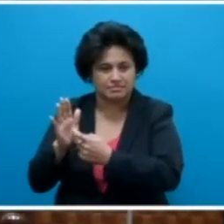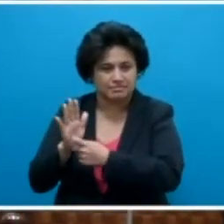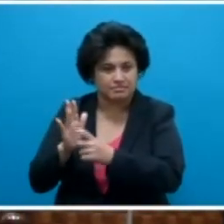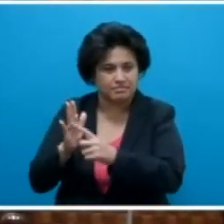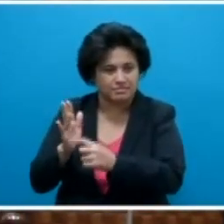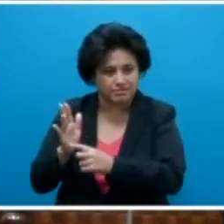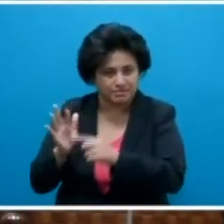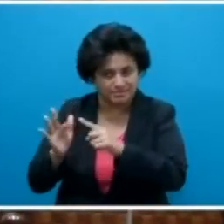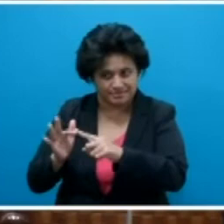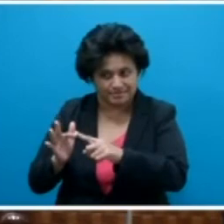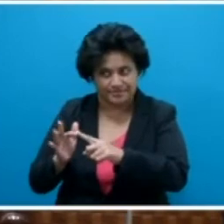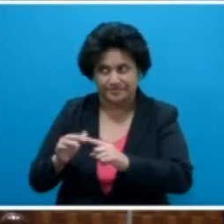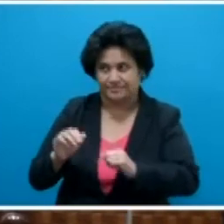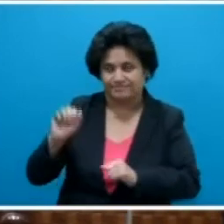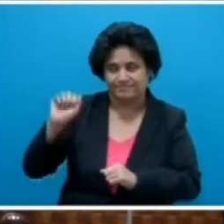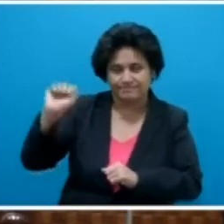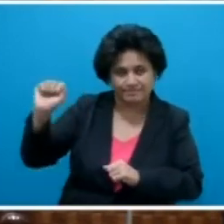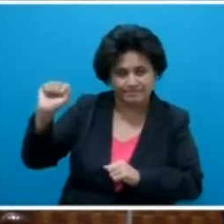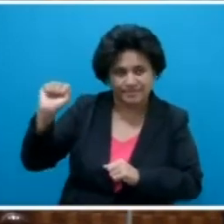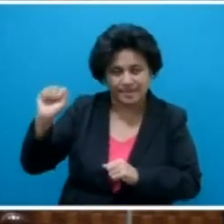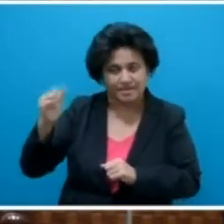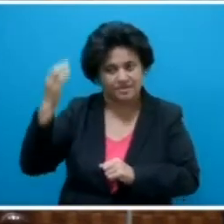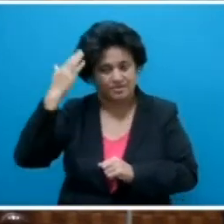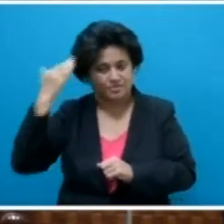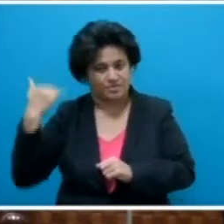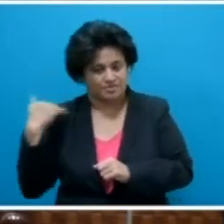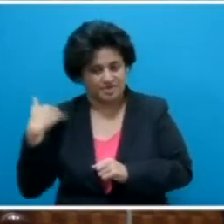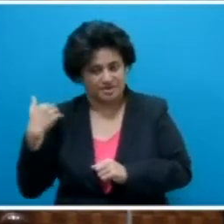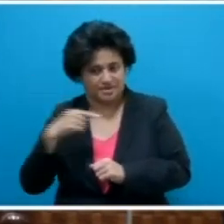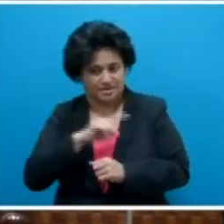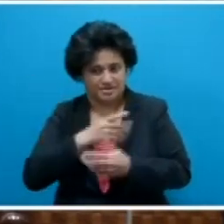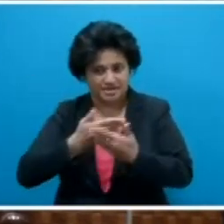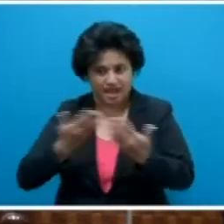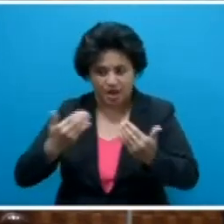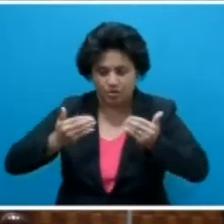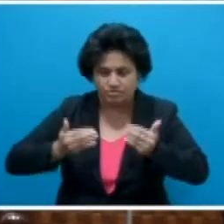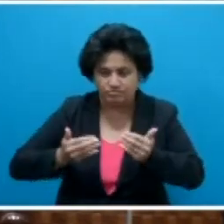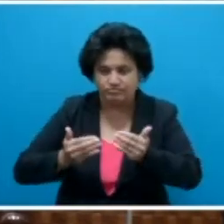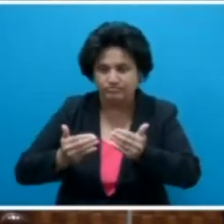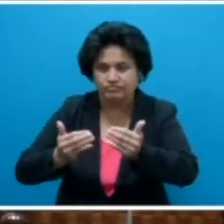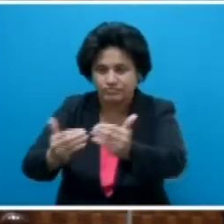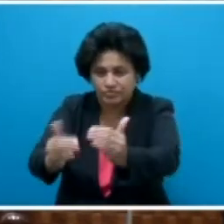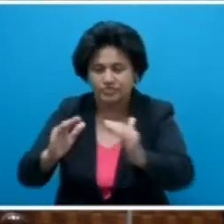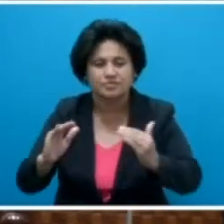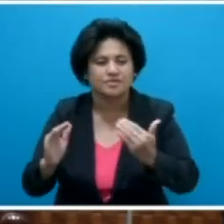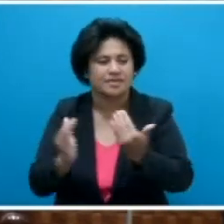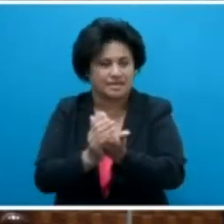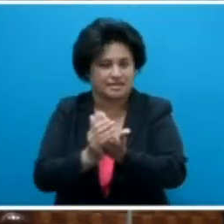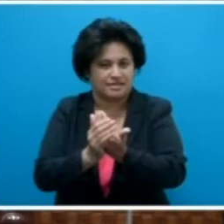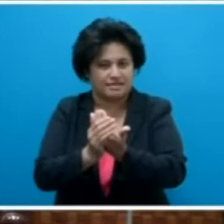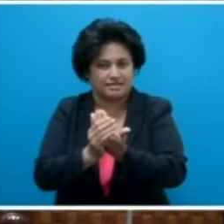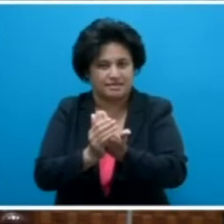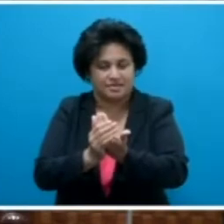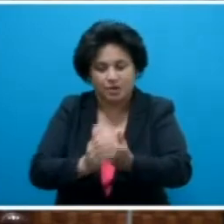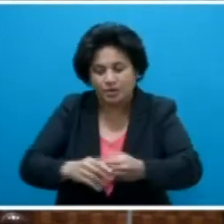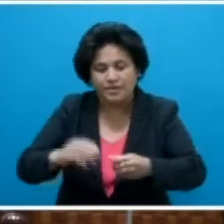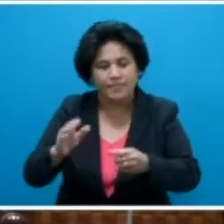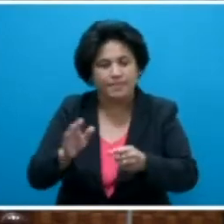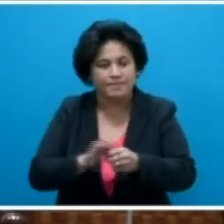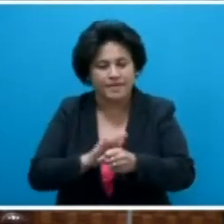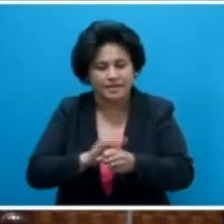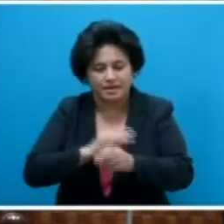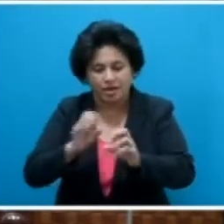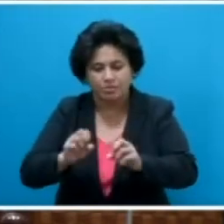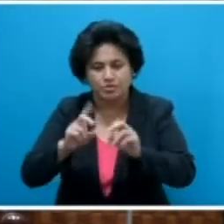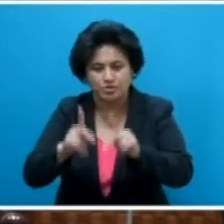Excellency reminded us of how we have forged ahead as a nation, creating opportunities and empowering our